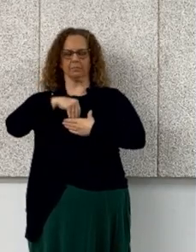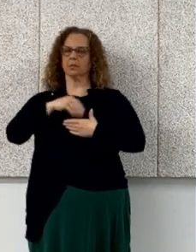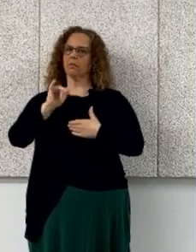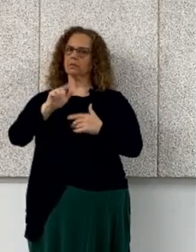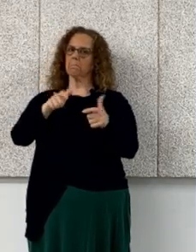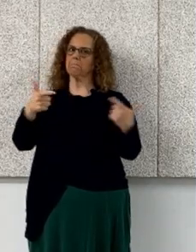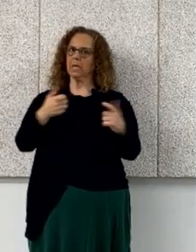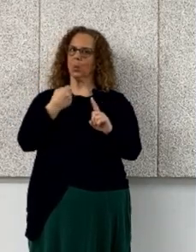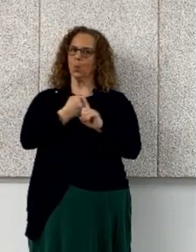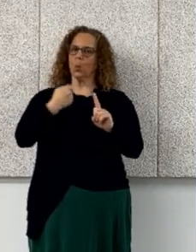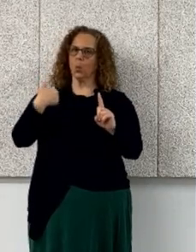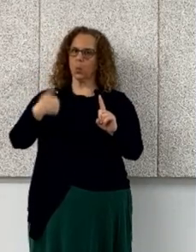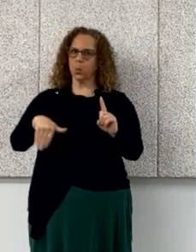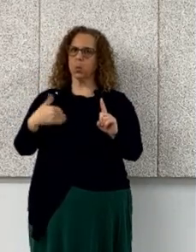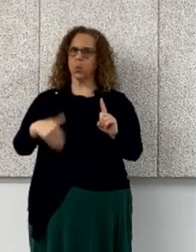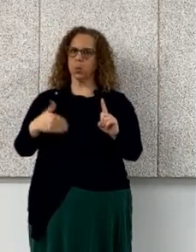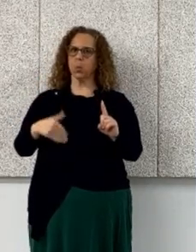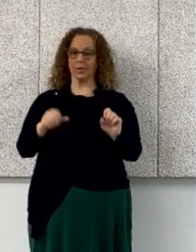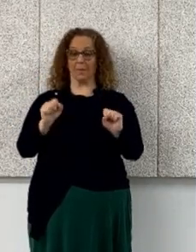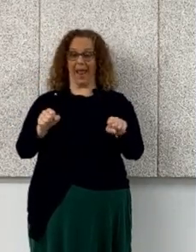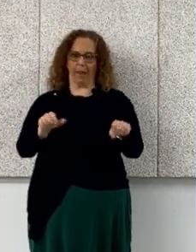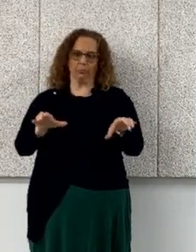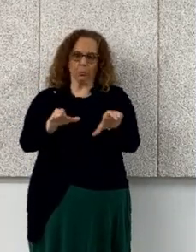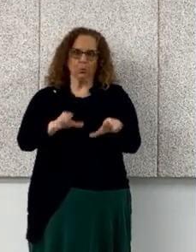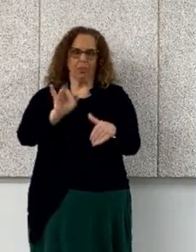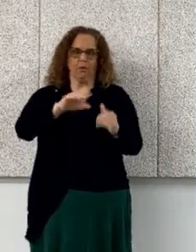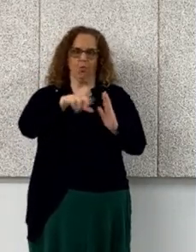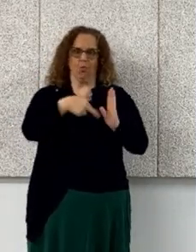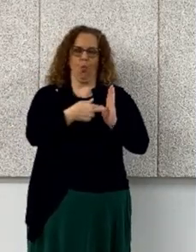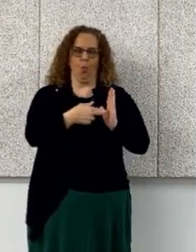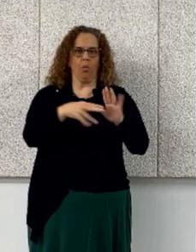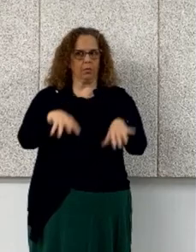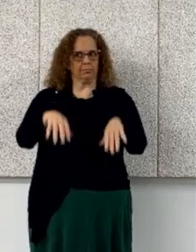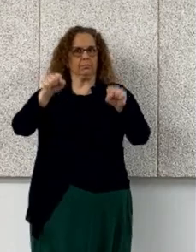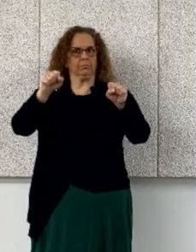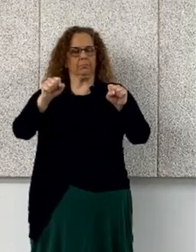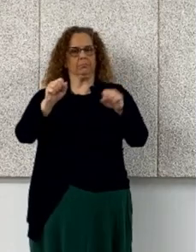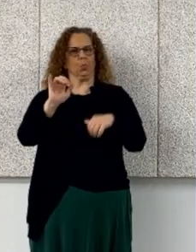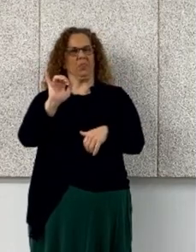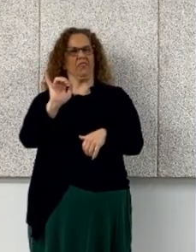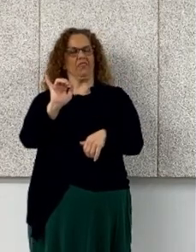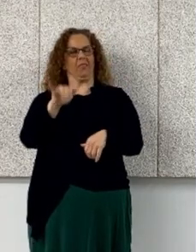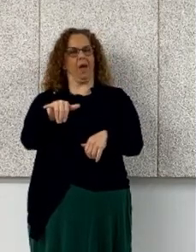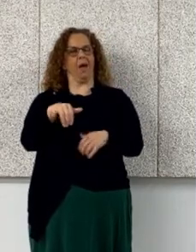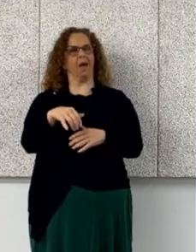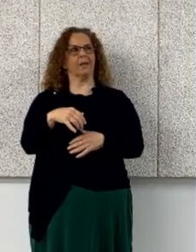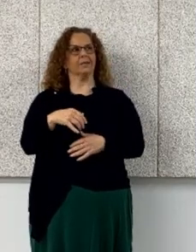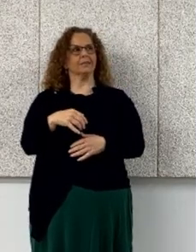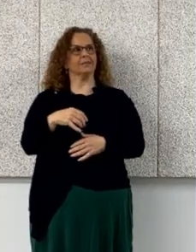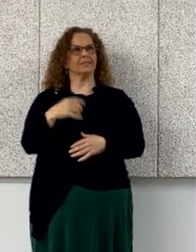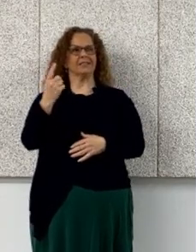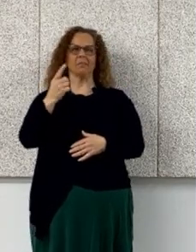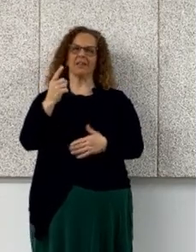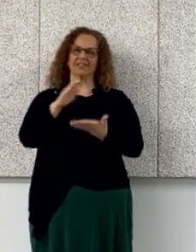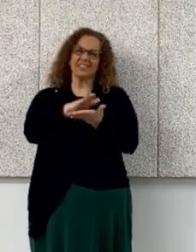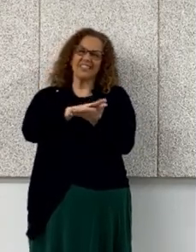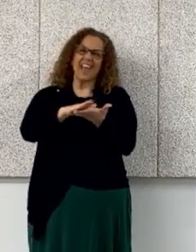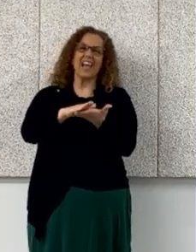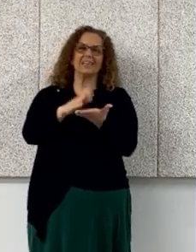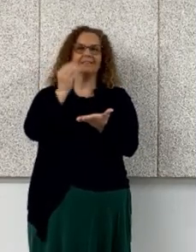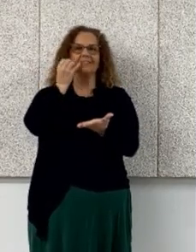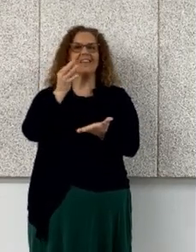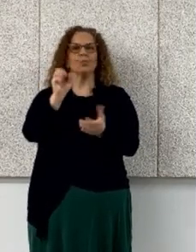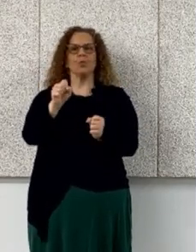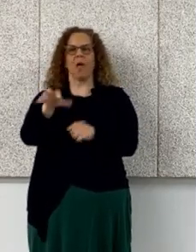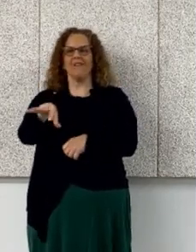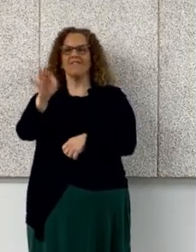of what makes you able to do the role. So that's something that I just think is lovely if you can find ways to